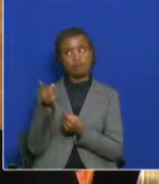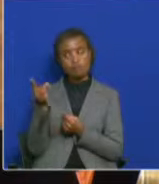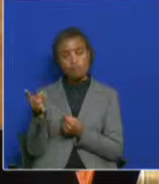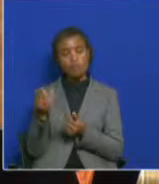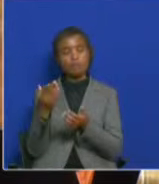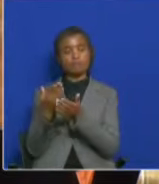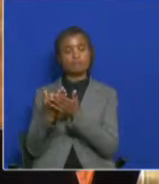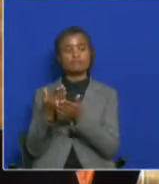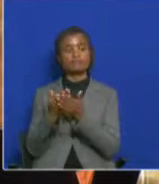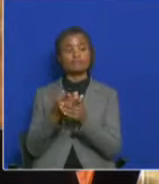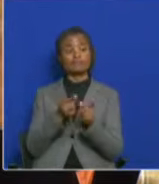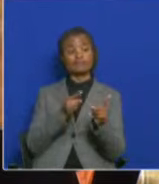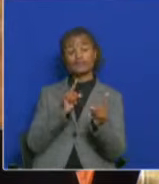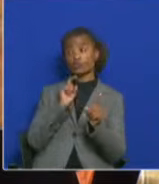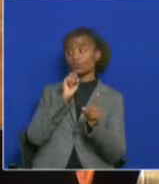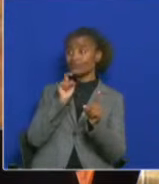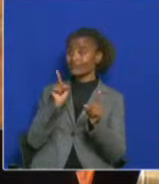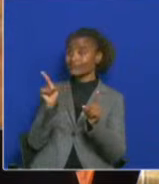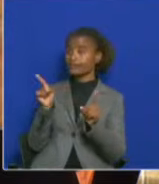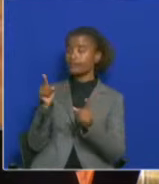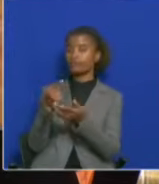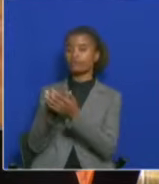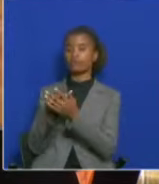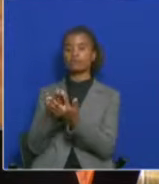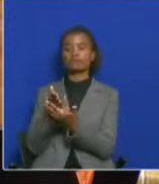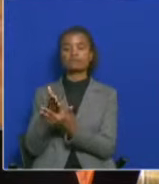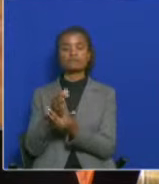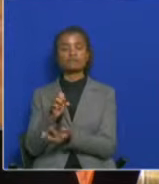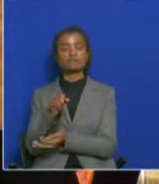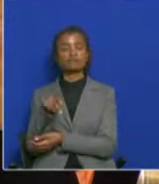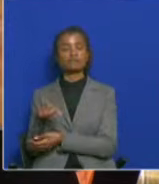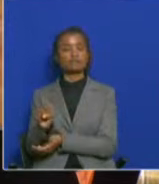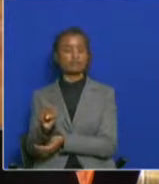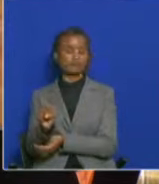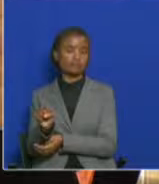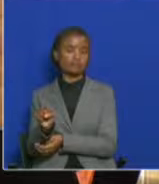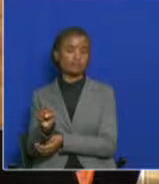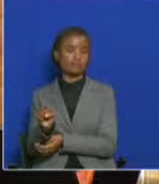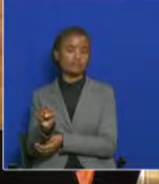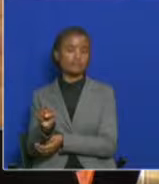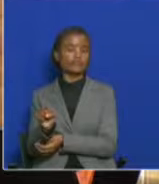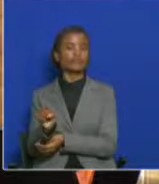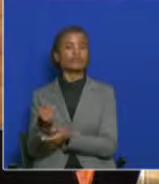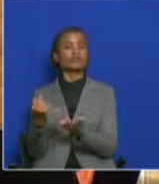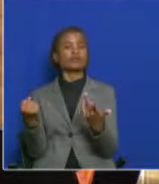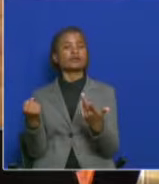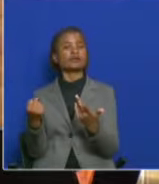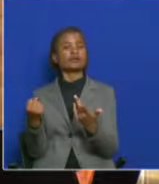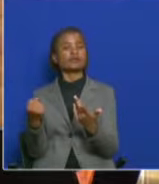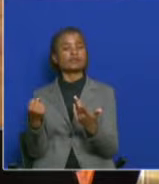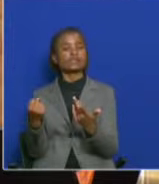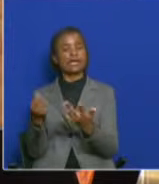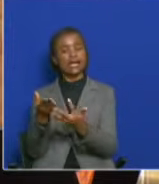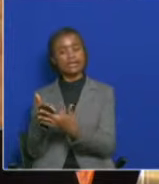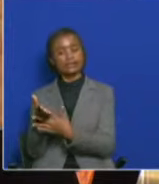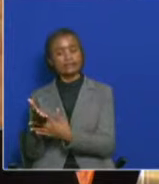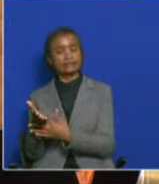the SAPS and Treasury procurement channels for a private